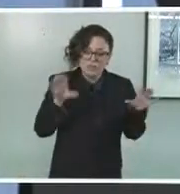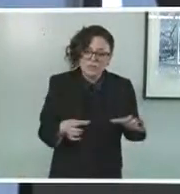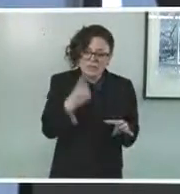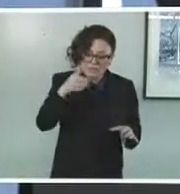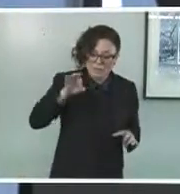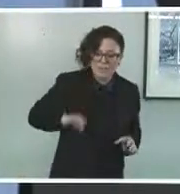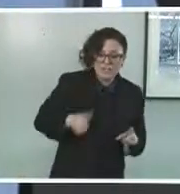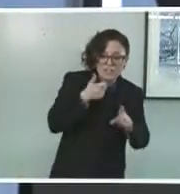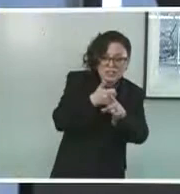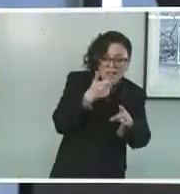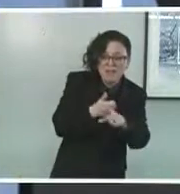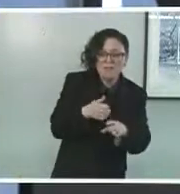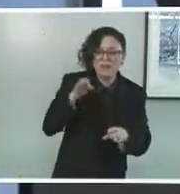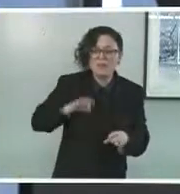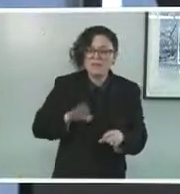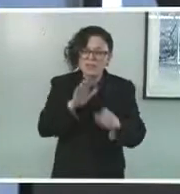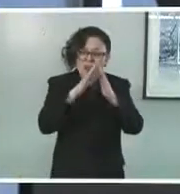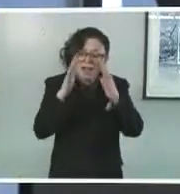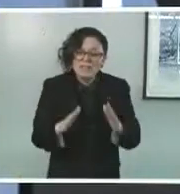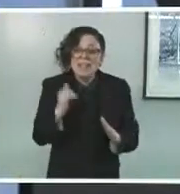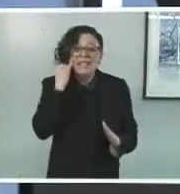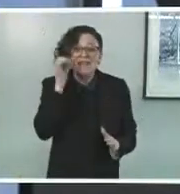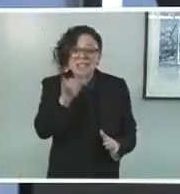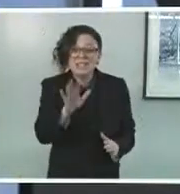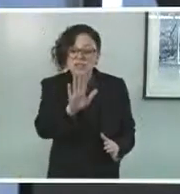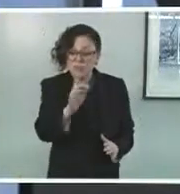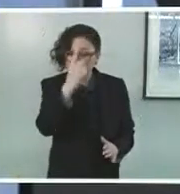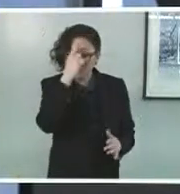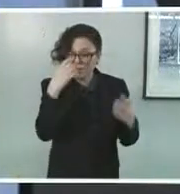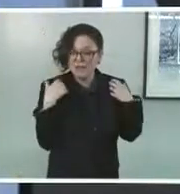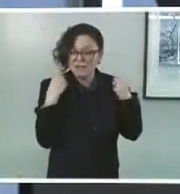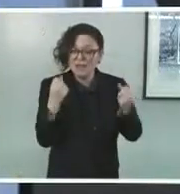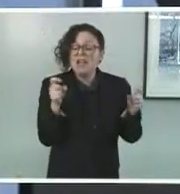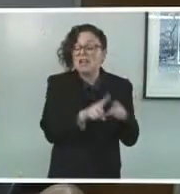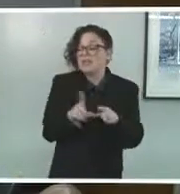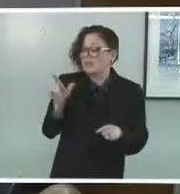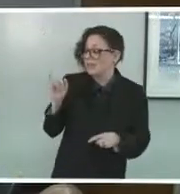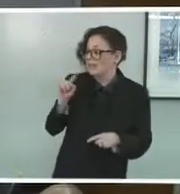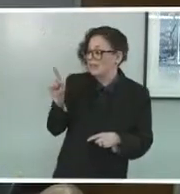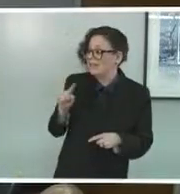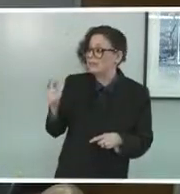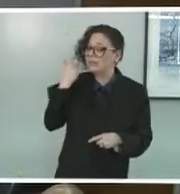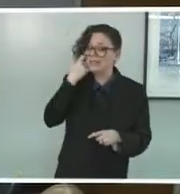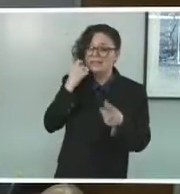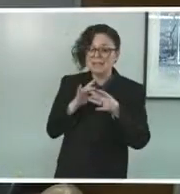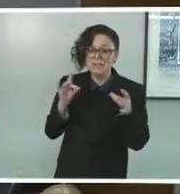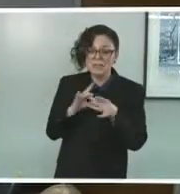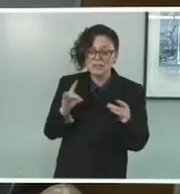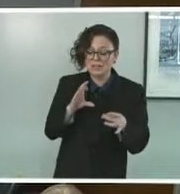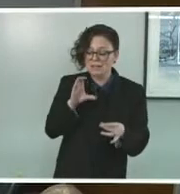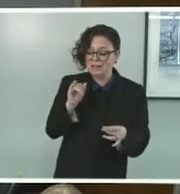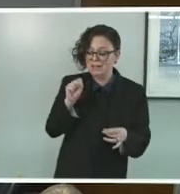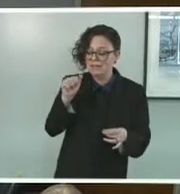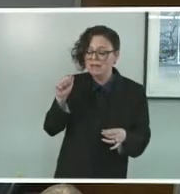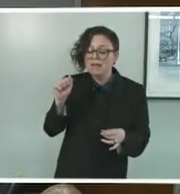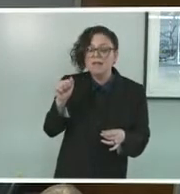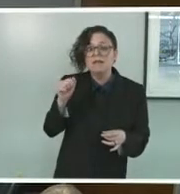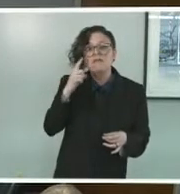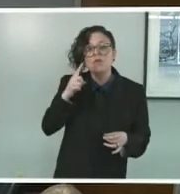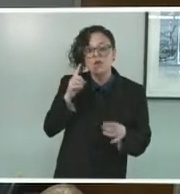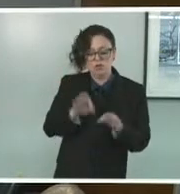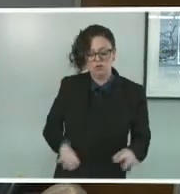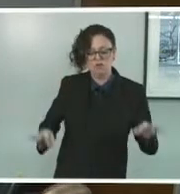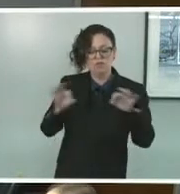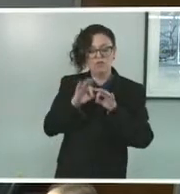household, if that's your mental health. And by the way, to a good point that Liz just brought up is the CISA, the critical